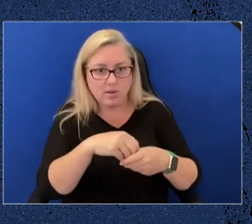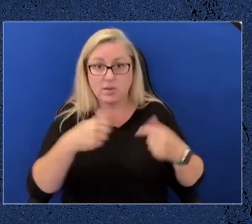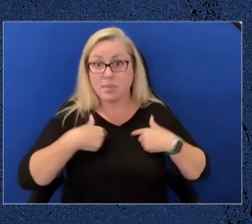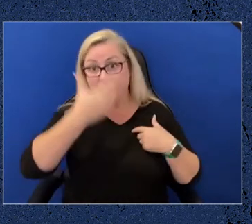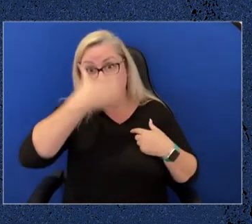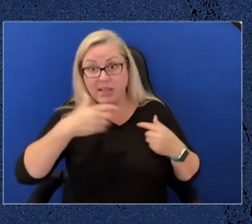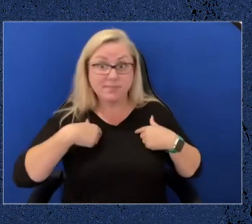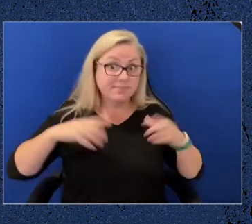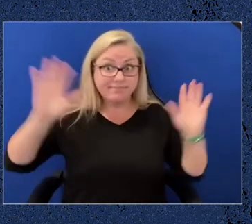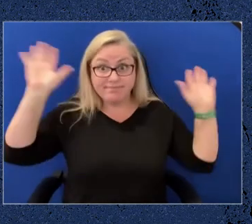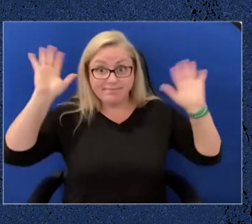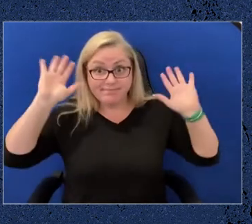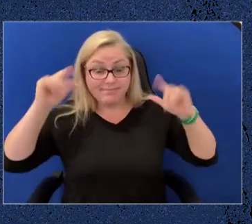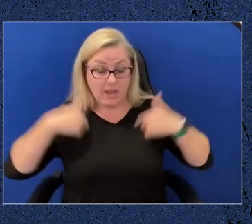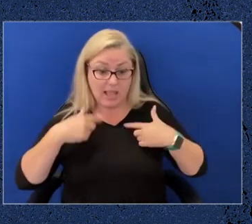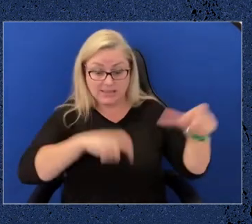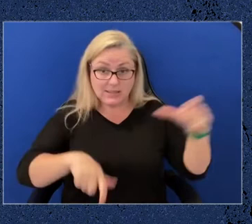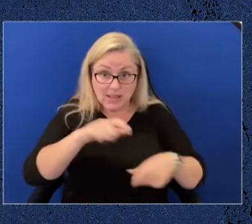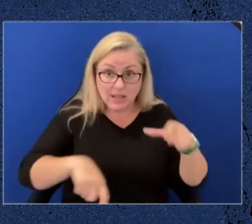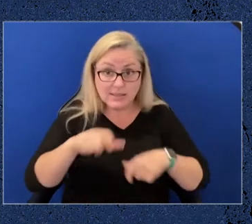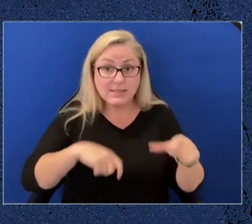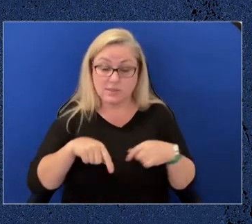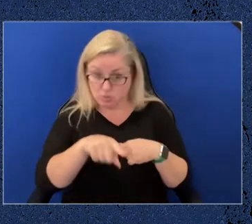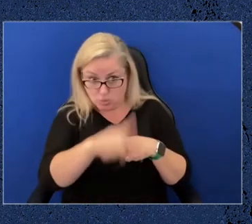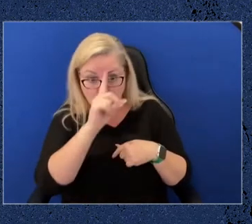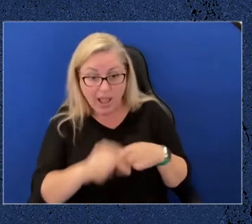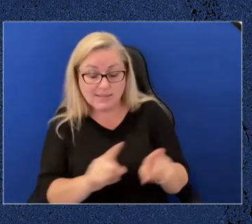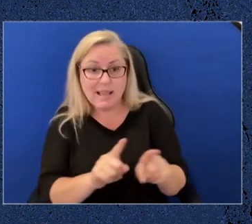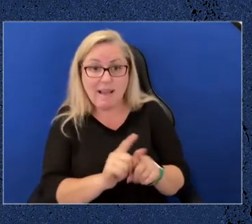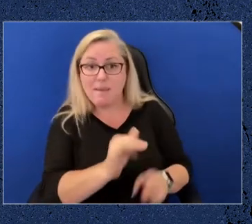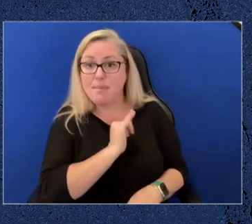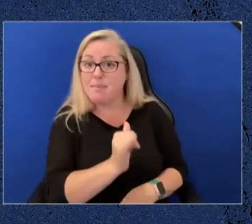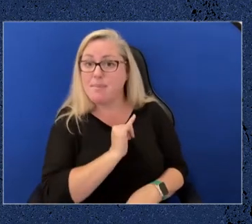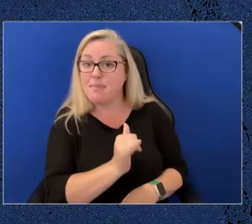hi, this is an Indigenous scientist. You too can be one as well. But